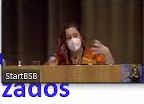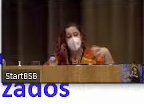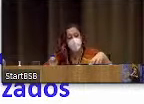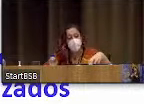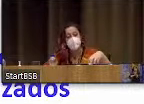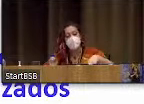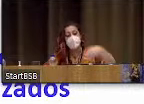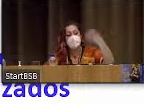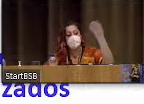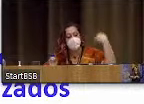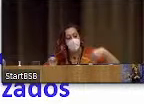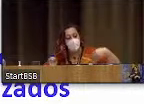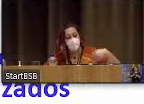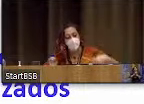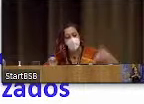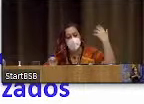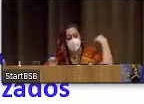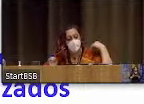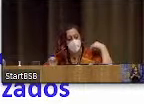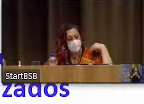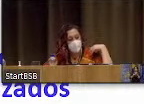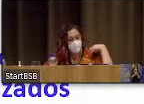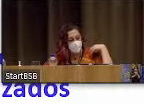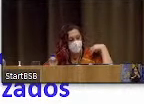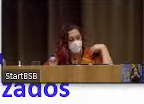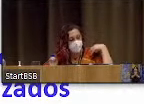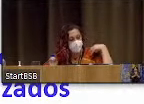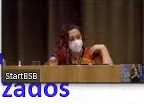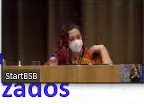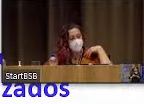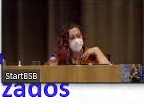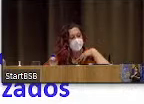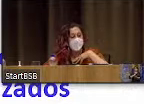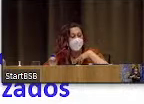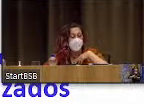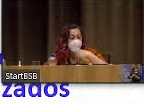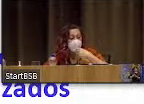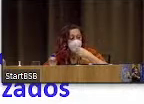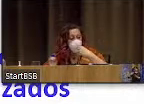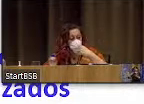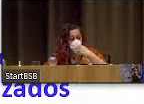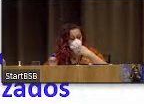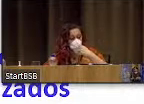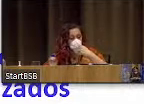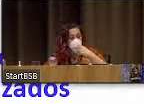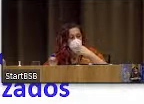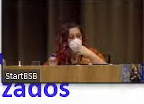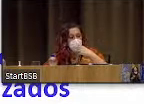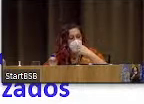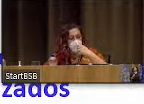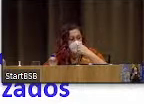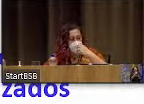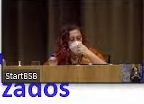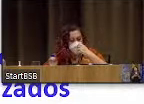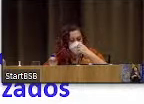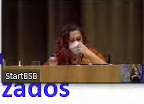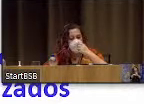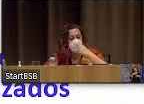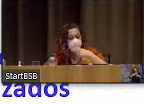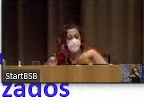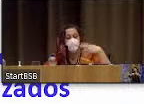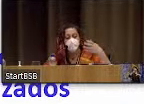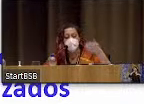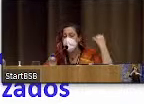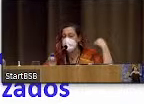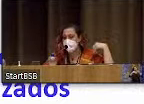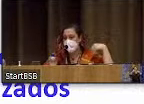was when we were able to use this data bank that existed prior. This is how the